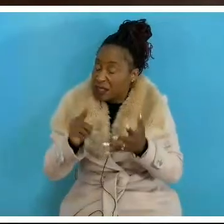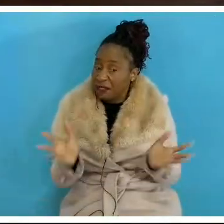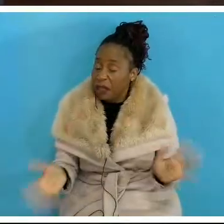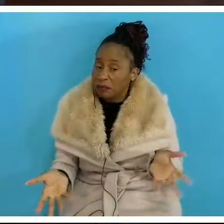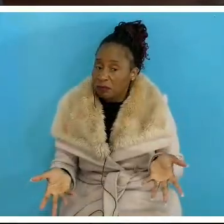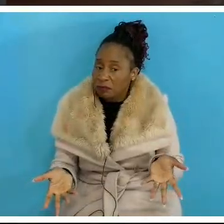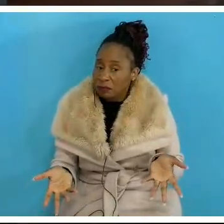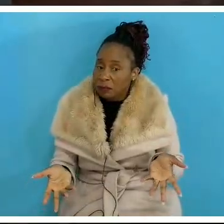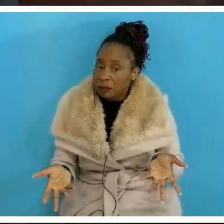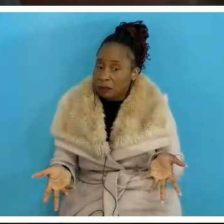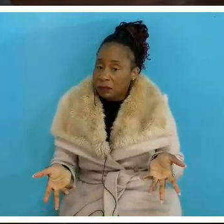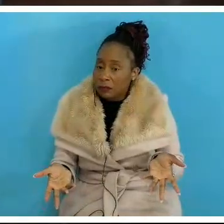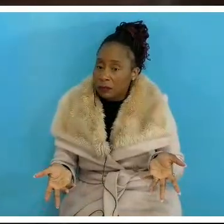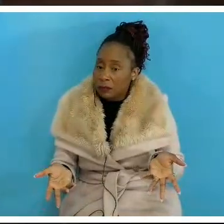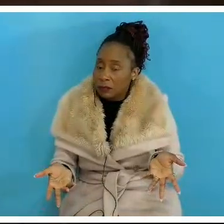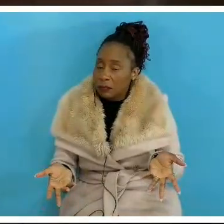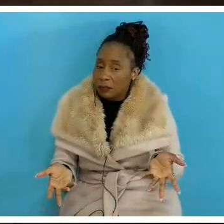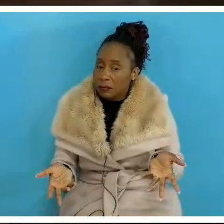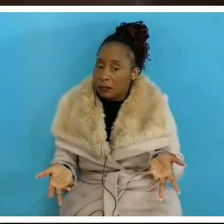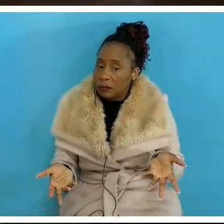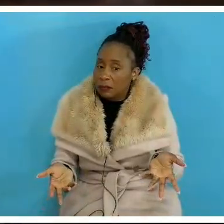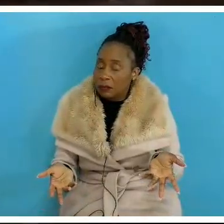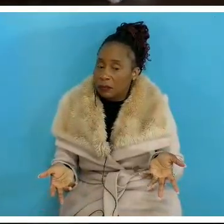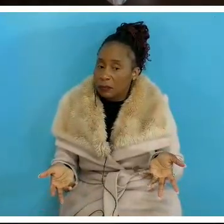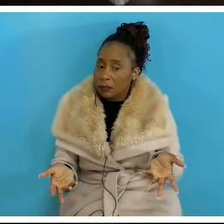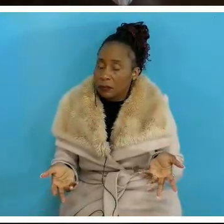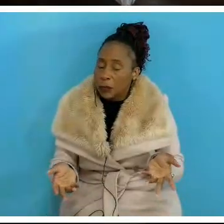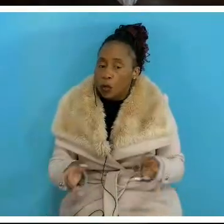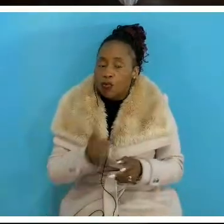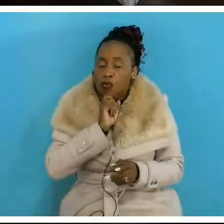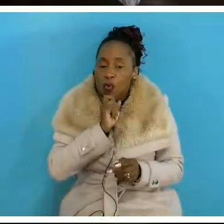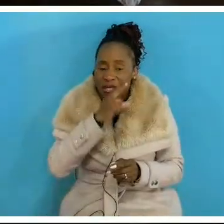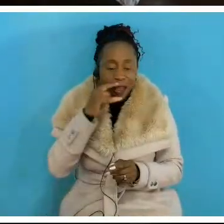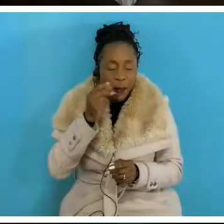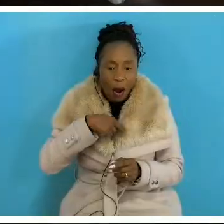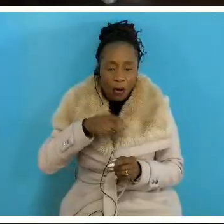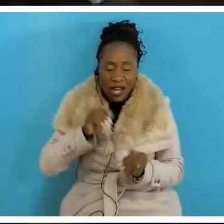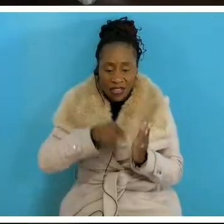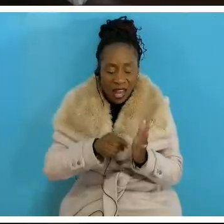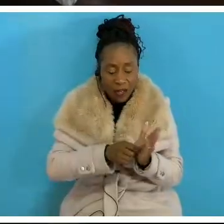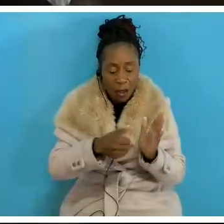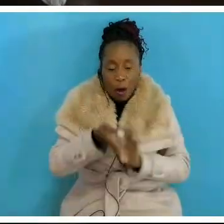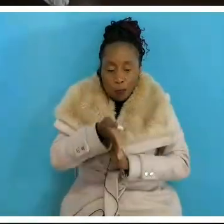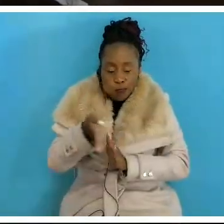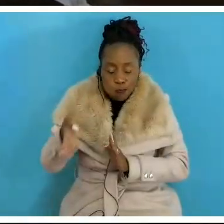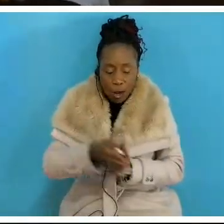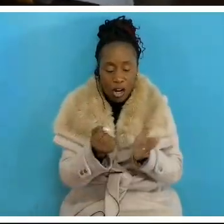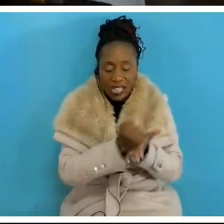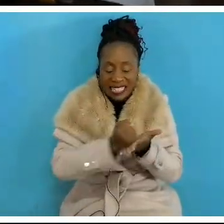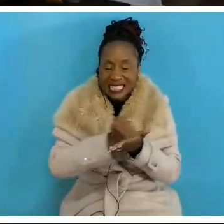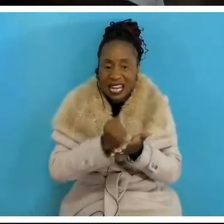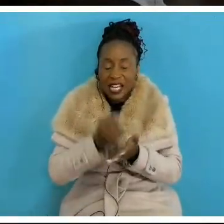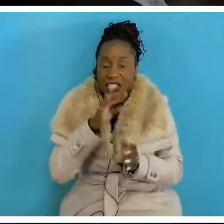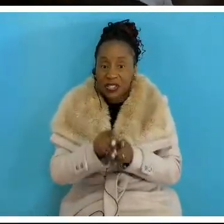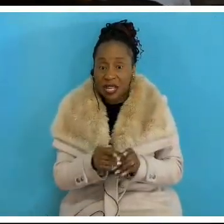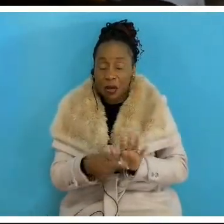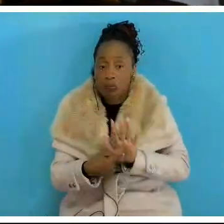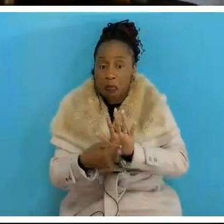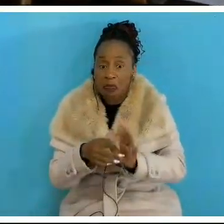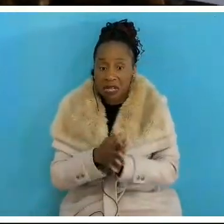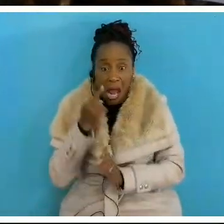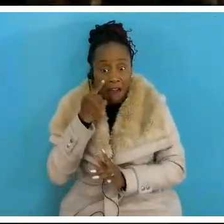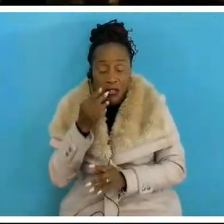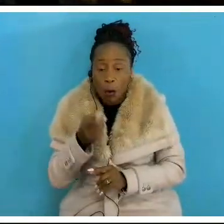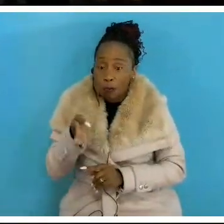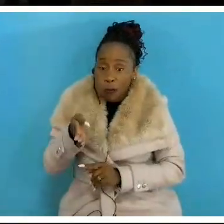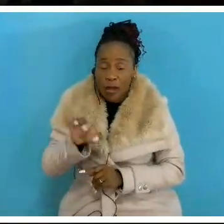So we cannot be used. Our names that you wrote on that attendance register are going to put there as evidence that you've been in